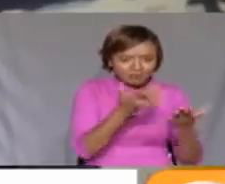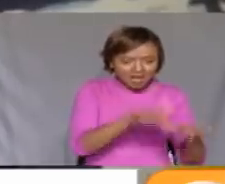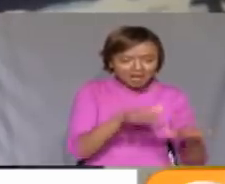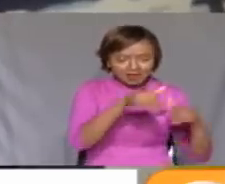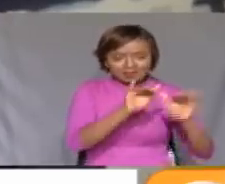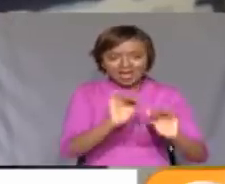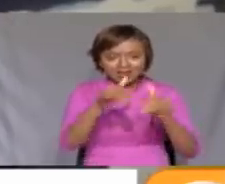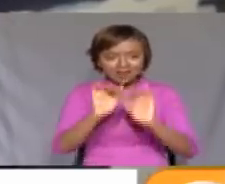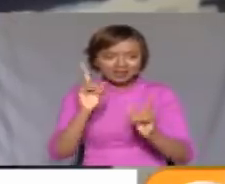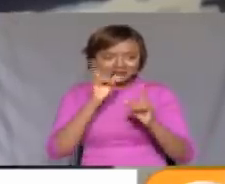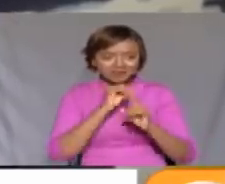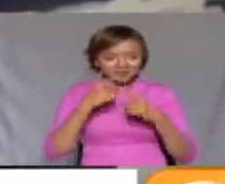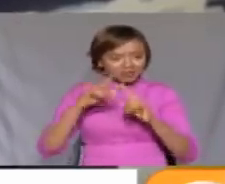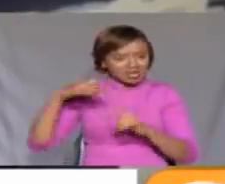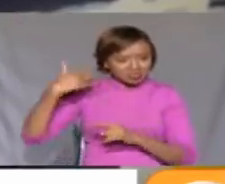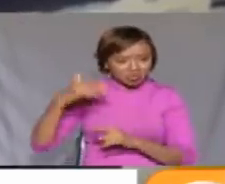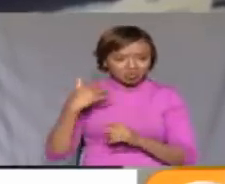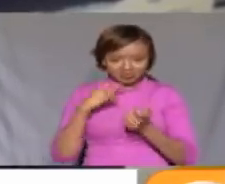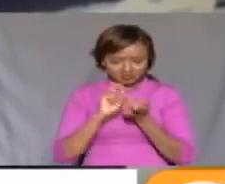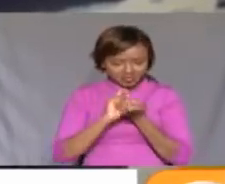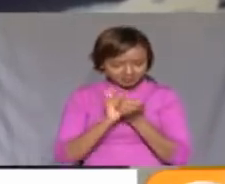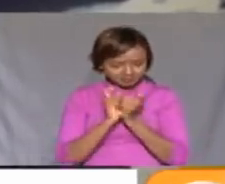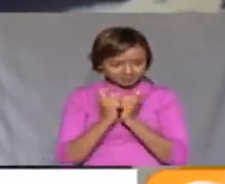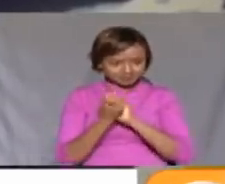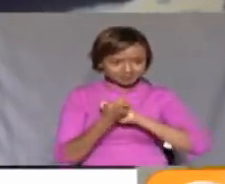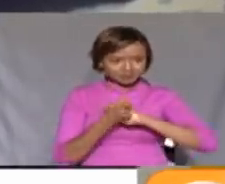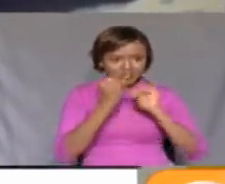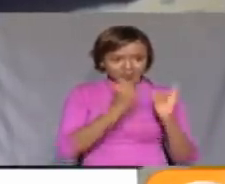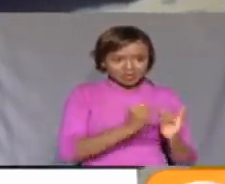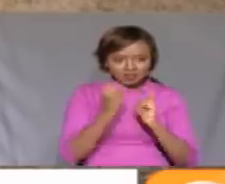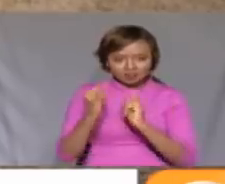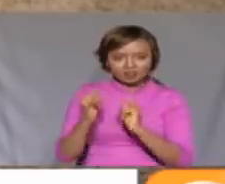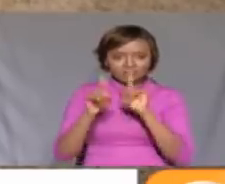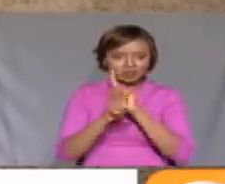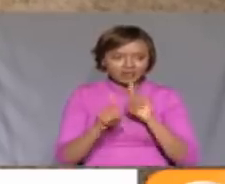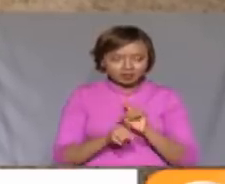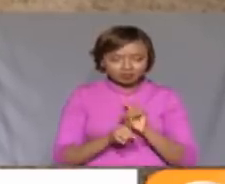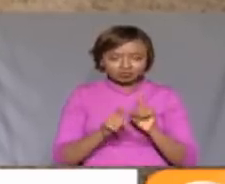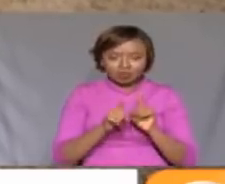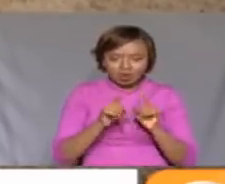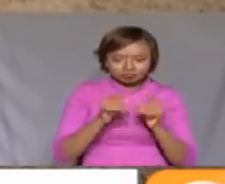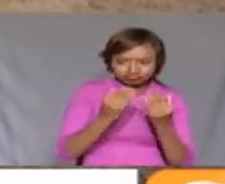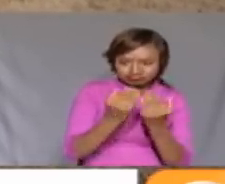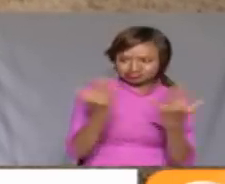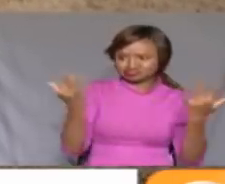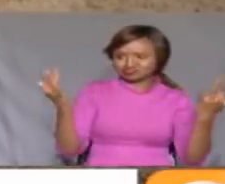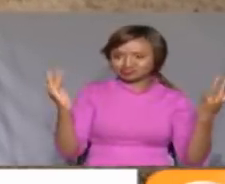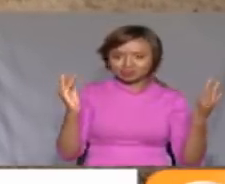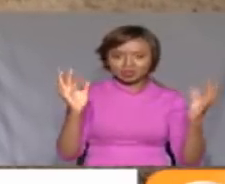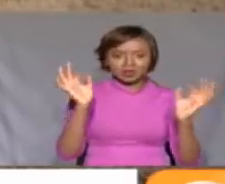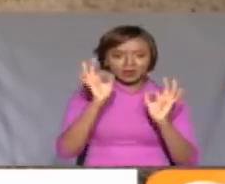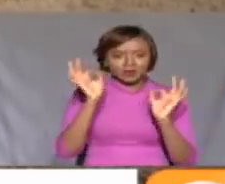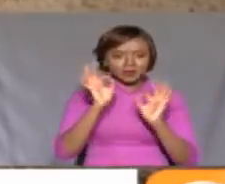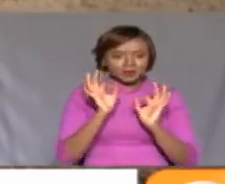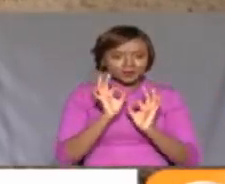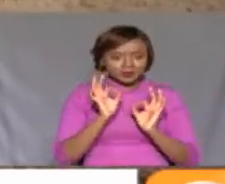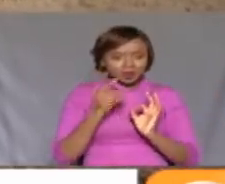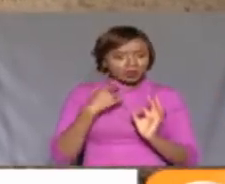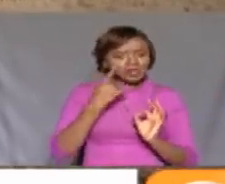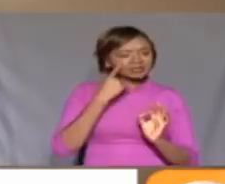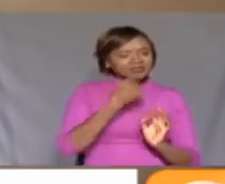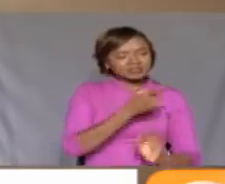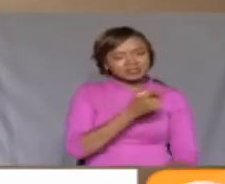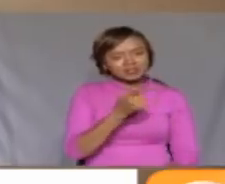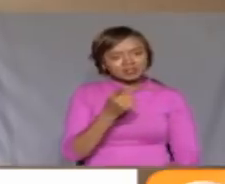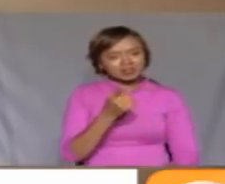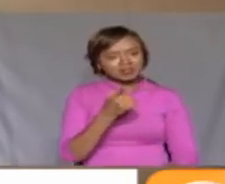while adjusting to the new, expanded, and shocking horizons. Our shock over the Rwanda